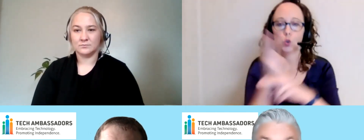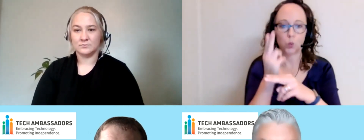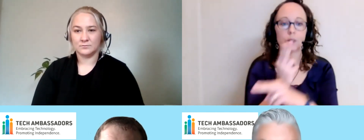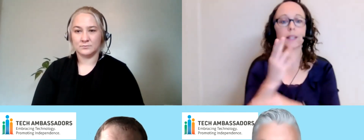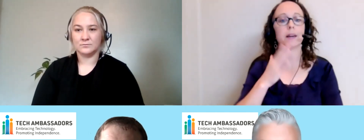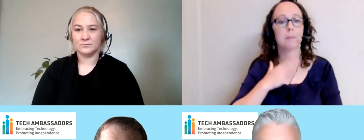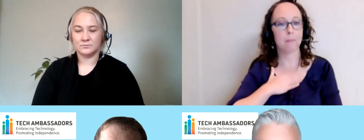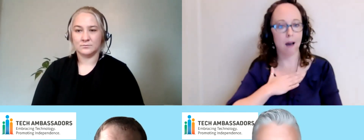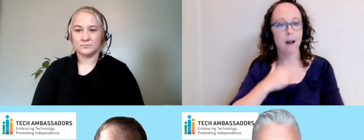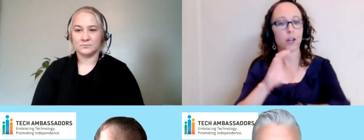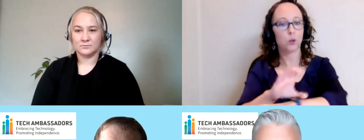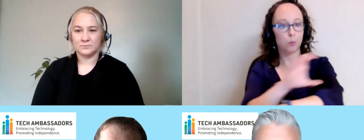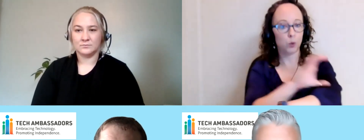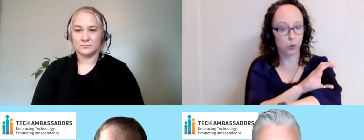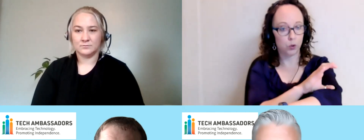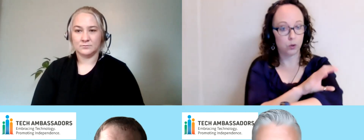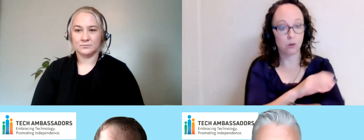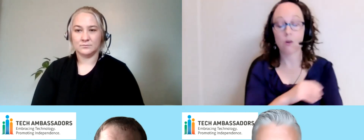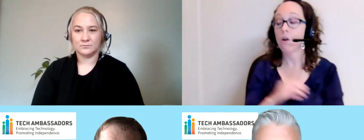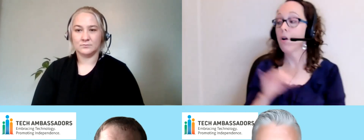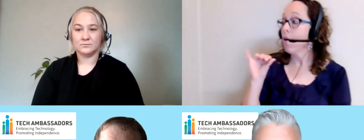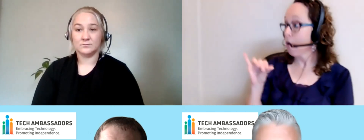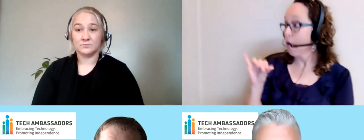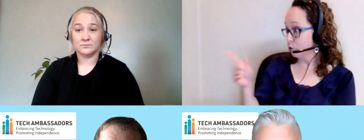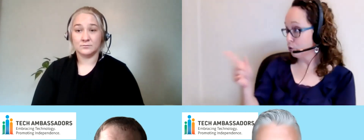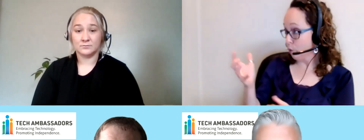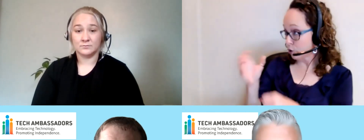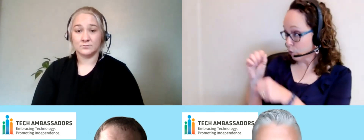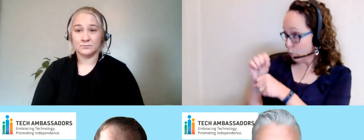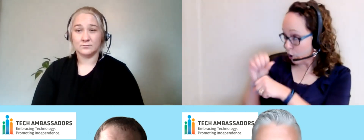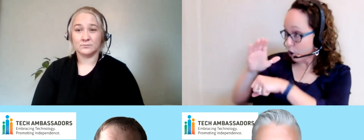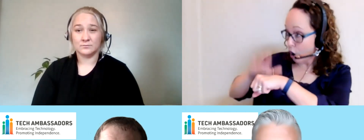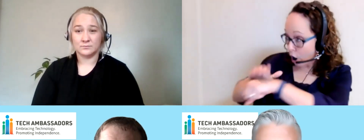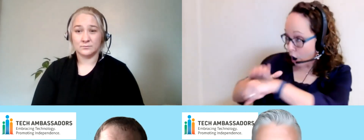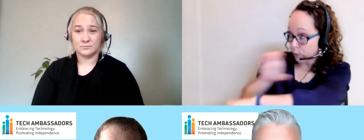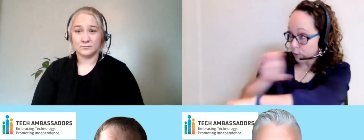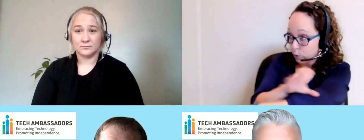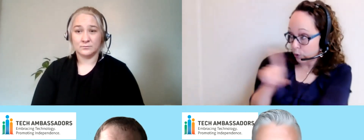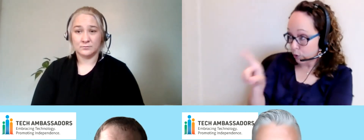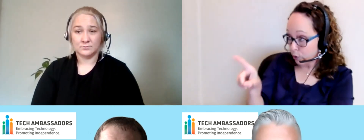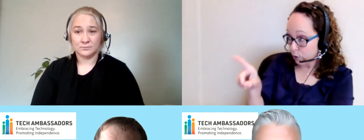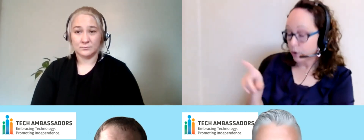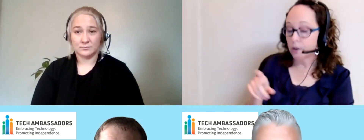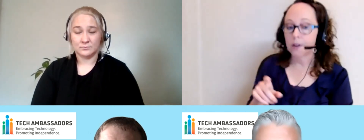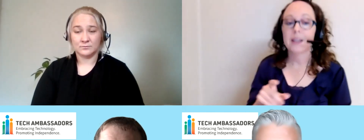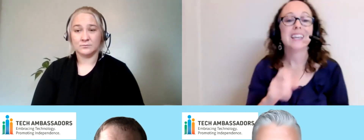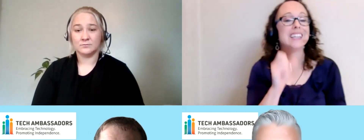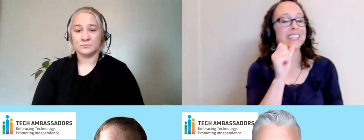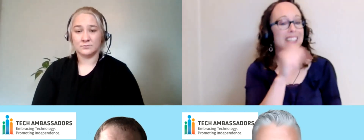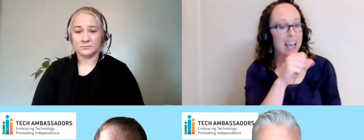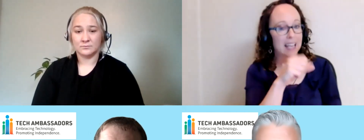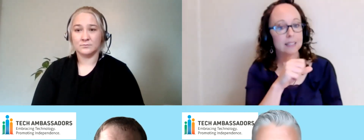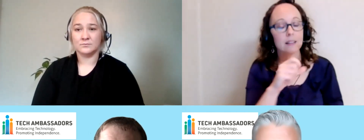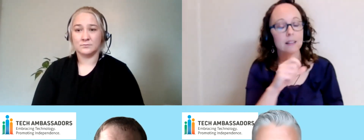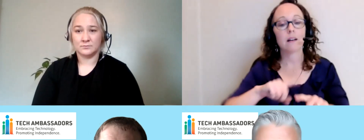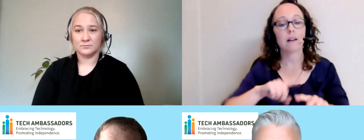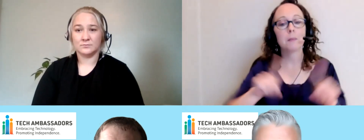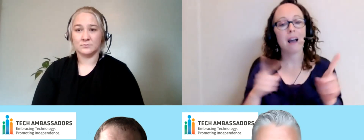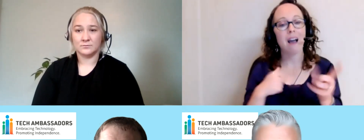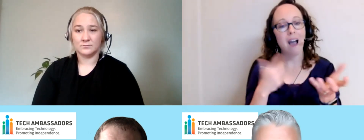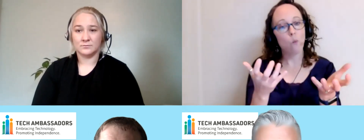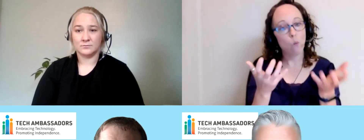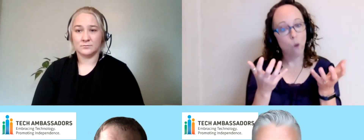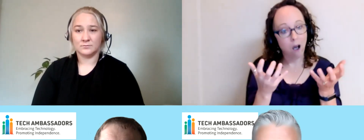Oh, you want to work on your computer? Yeah, but I want to put the app on